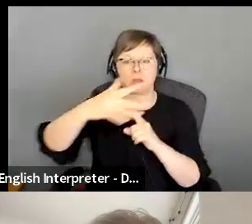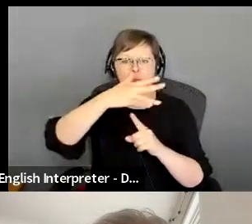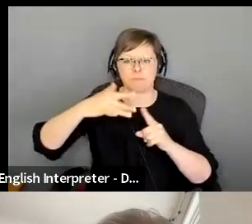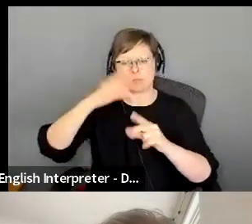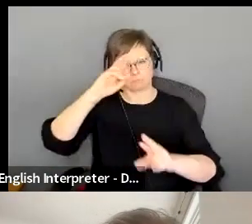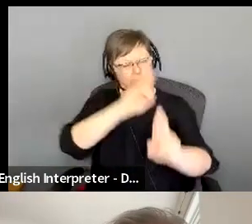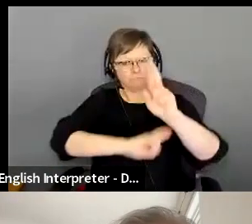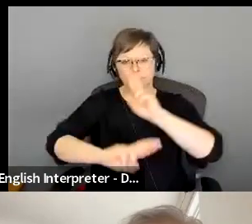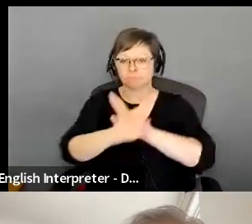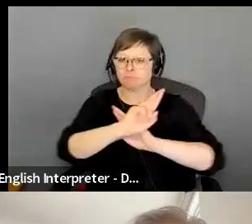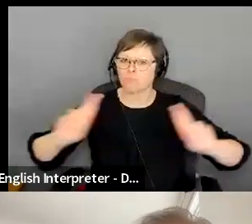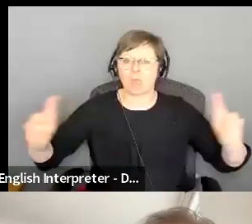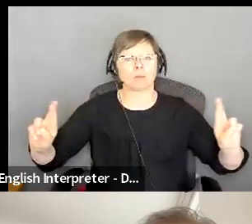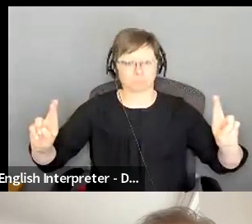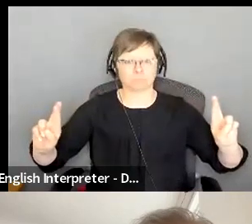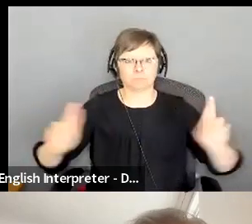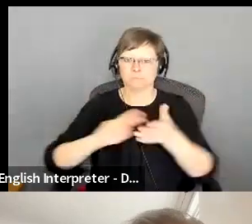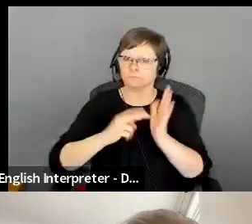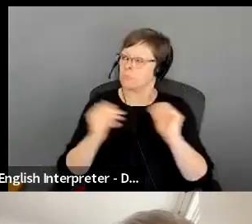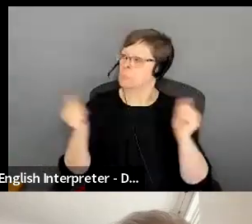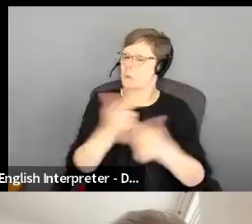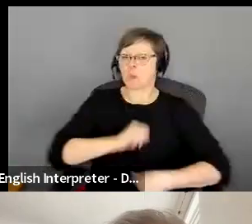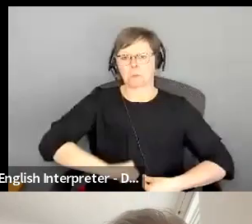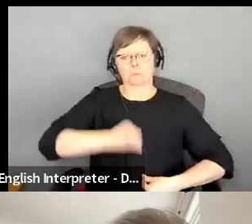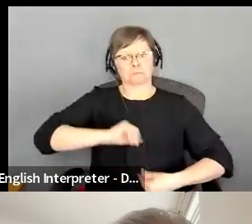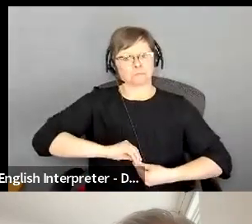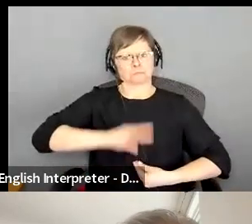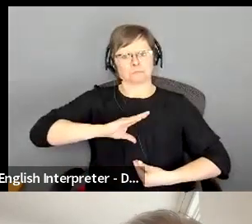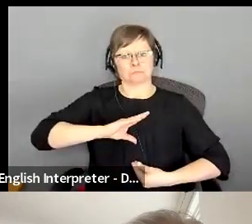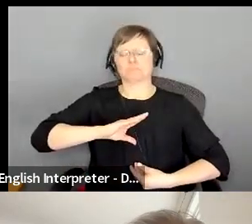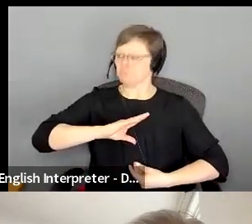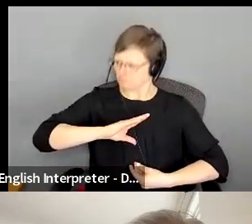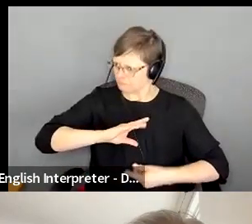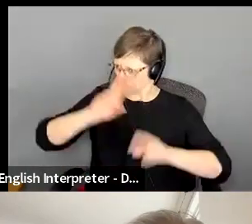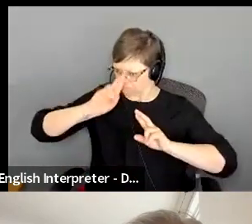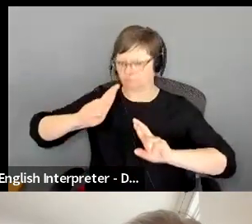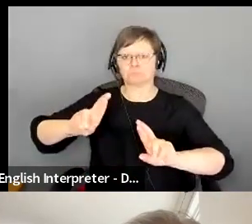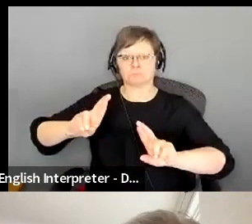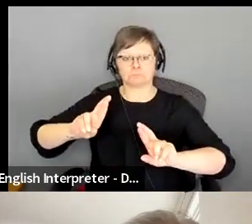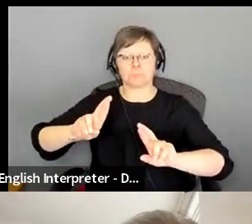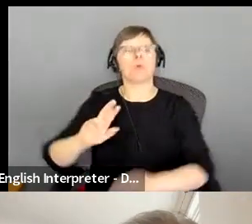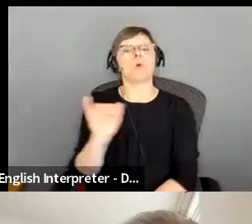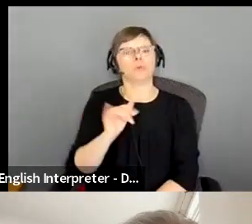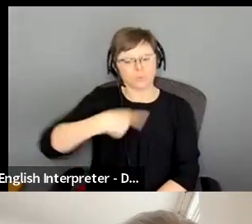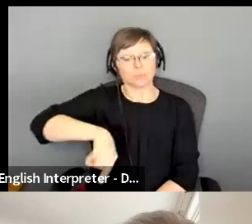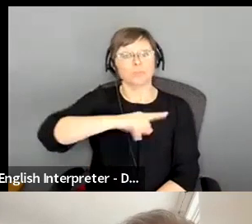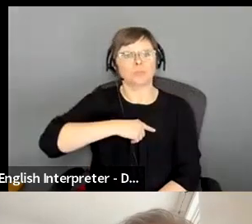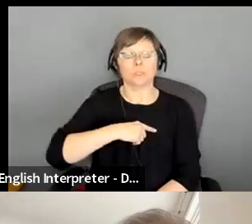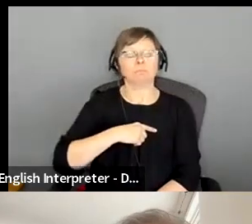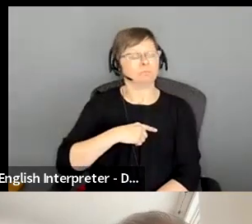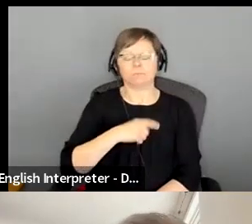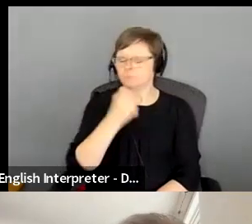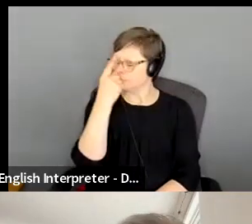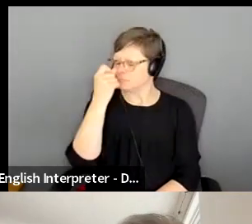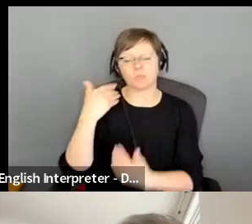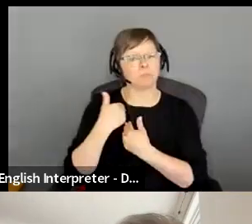respectful behavior that affirms the dignity of all individuals. Equity further recognizes our shared responsibility